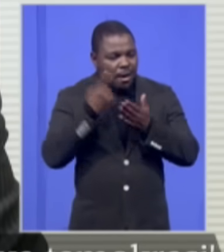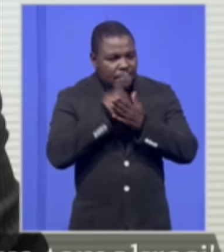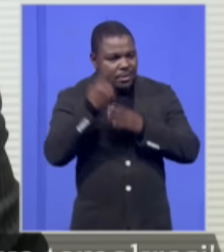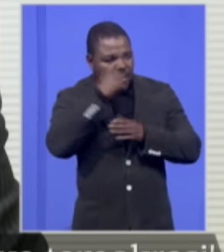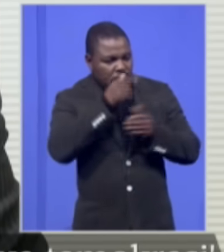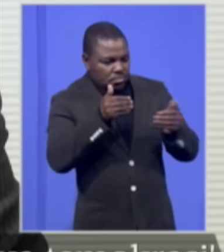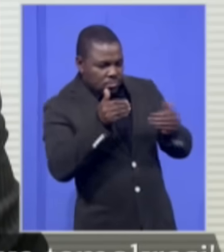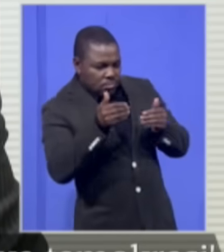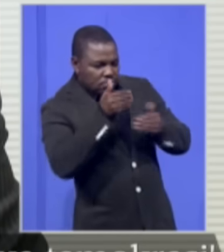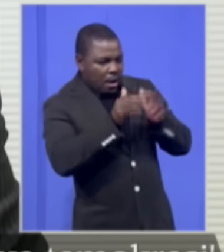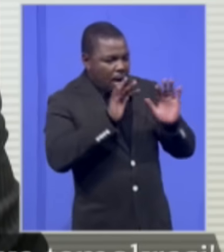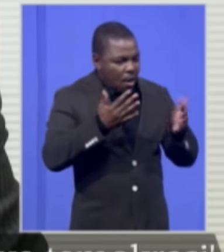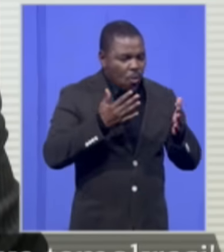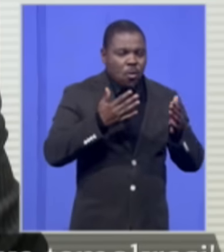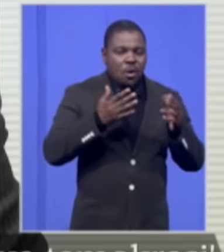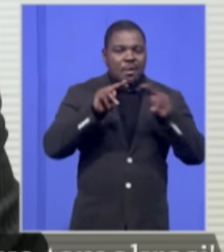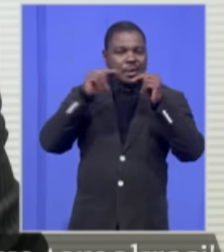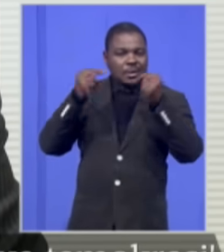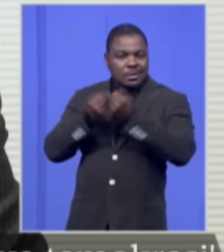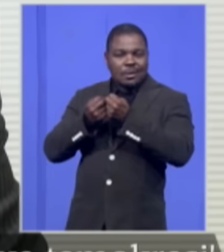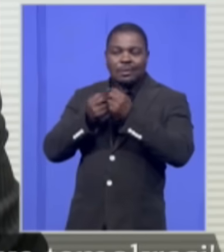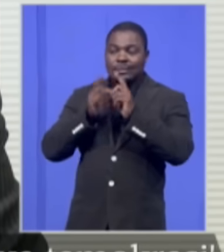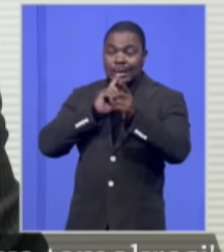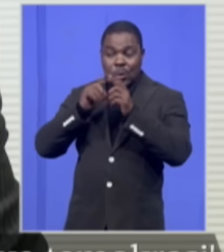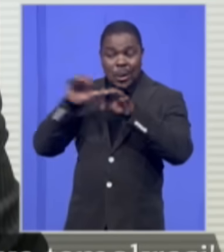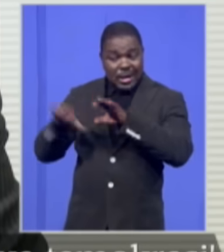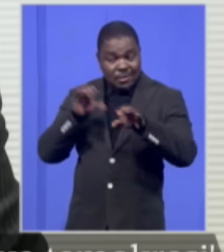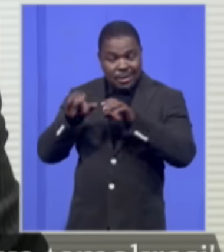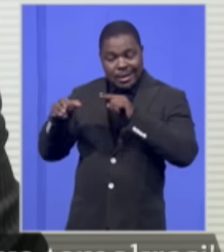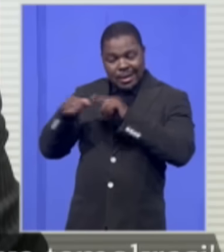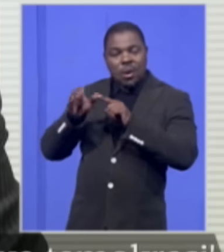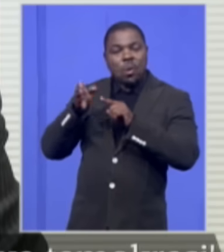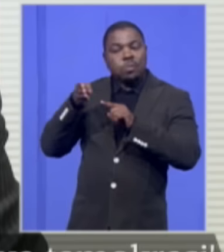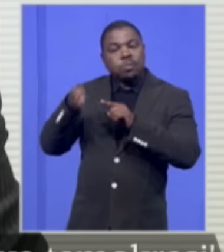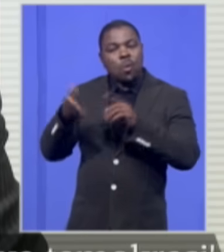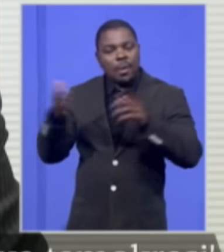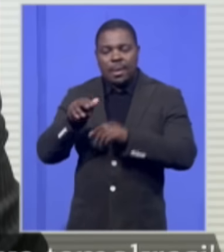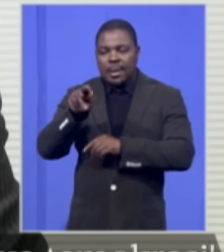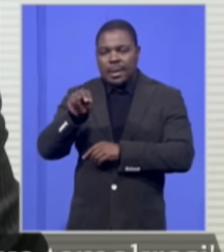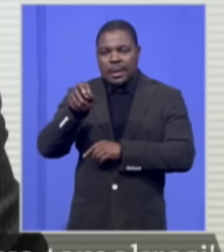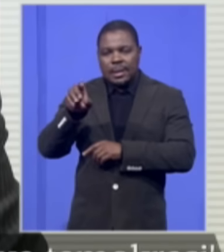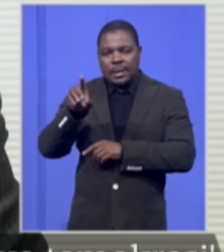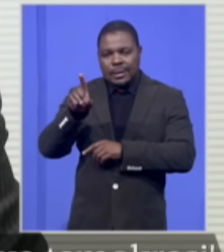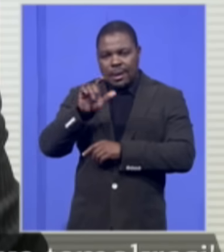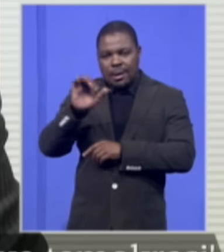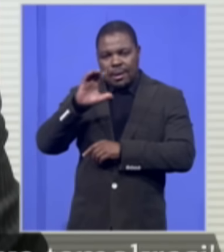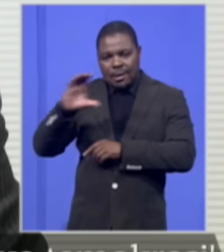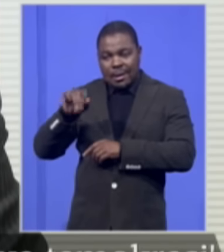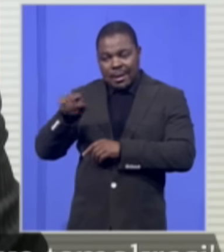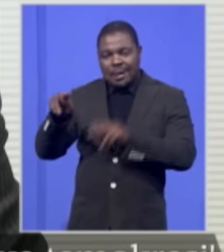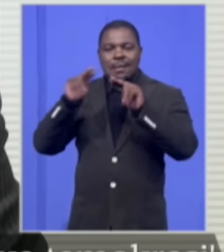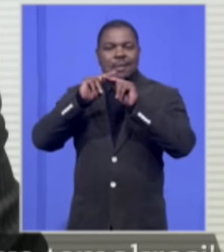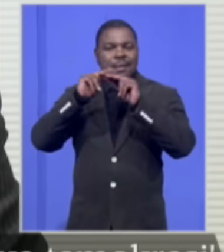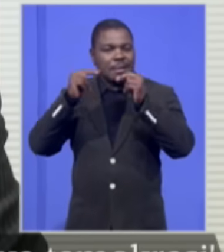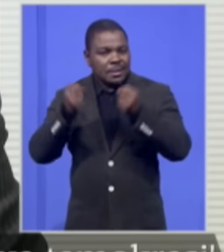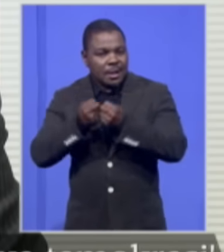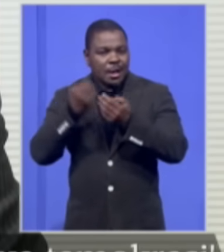management of national dialogue activities, will be housed at NEDLEC, the National